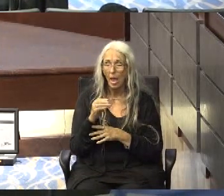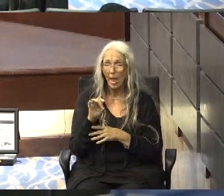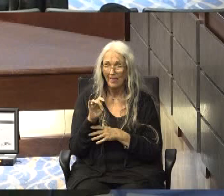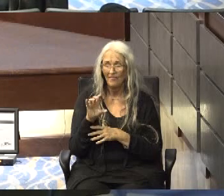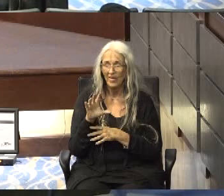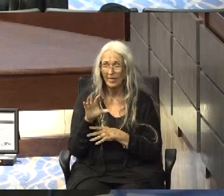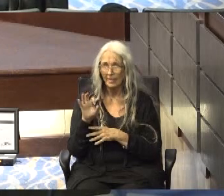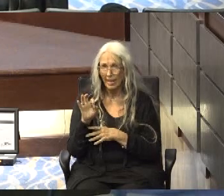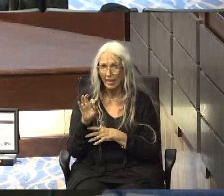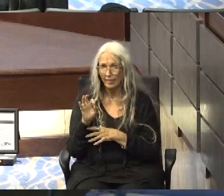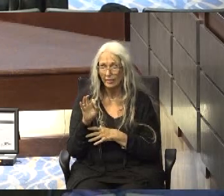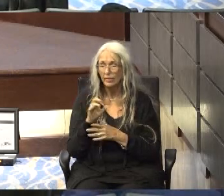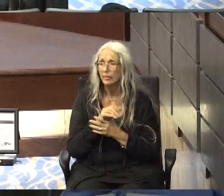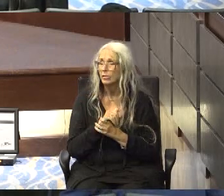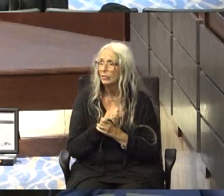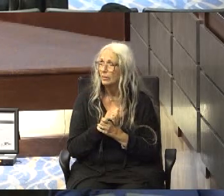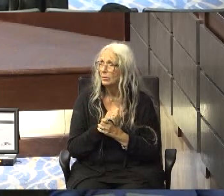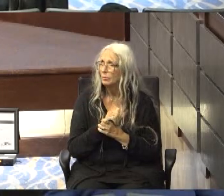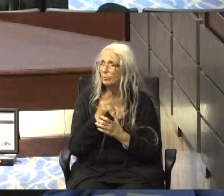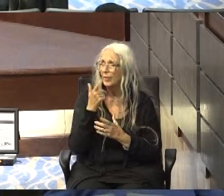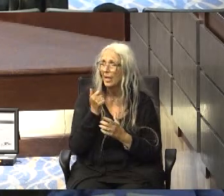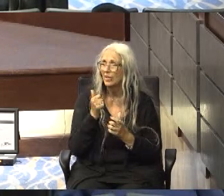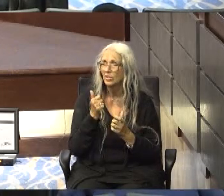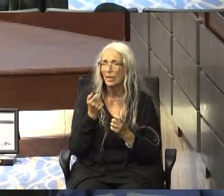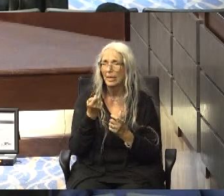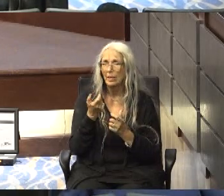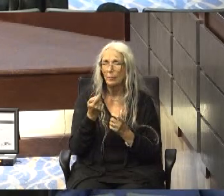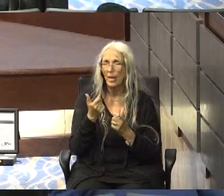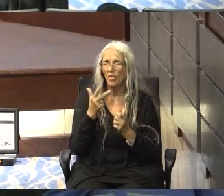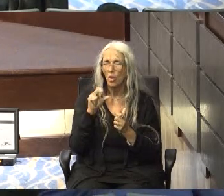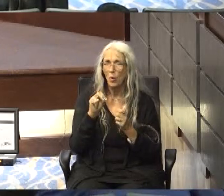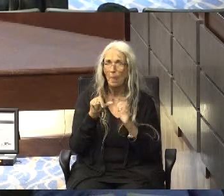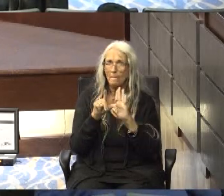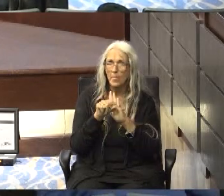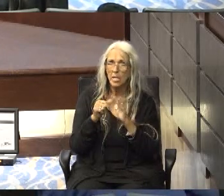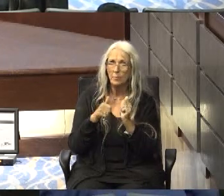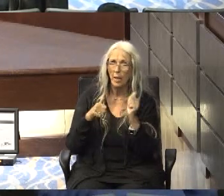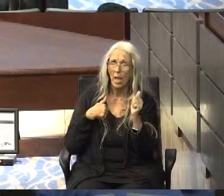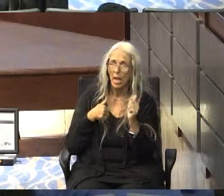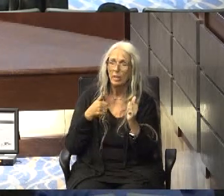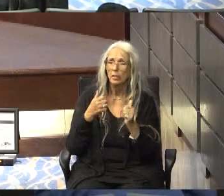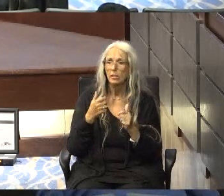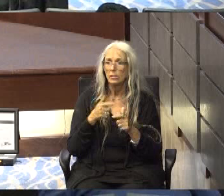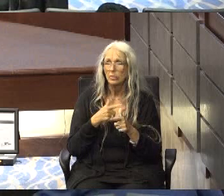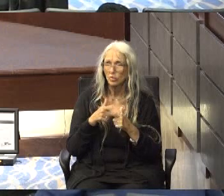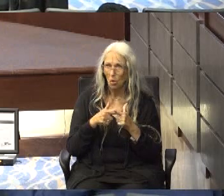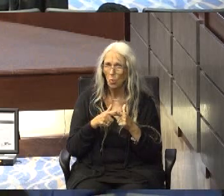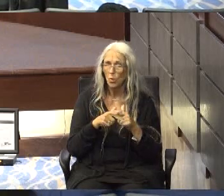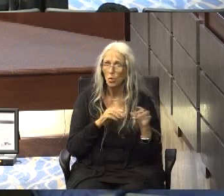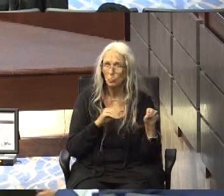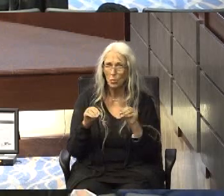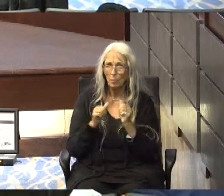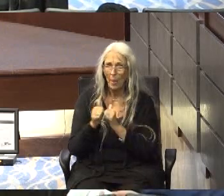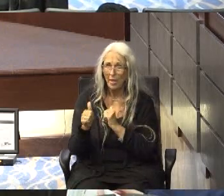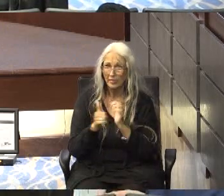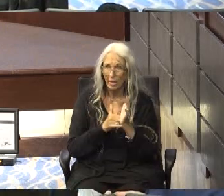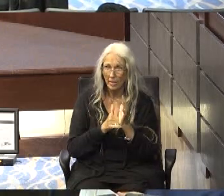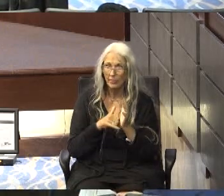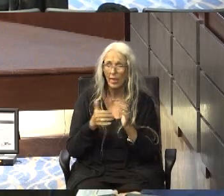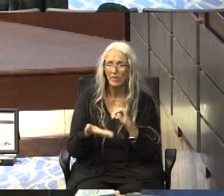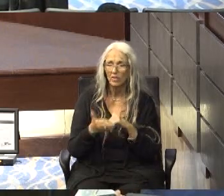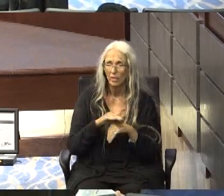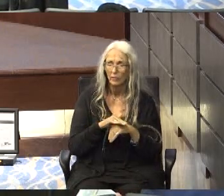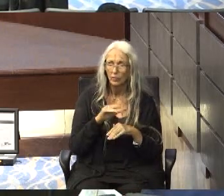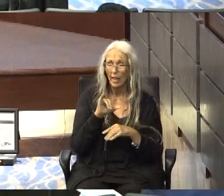8:59 today because we're running almost 30 minutes behind. So for sake of time, we're going to move past those. Those were just to